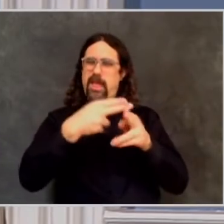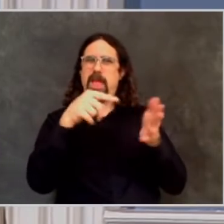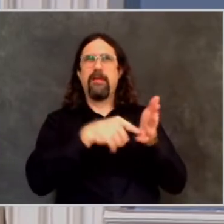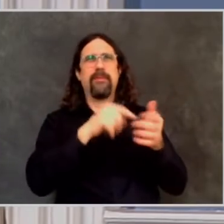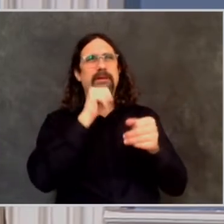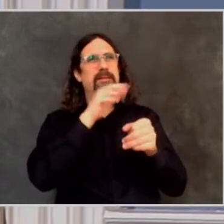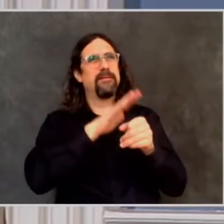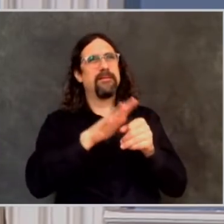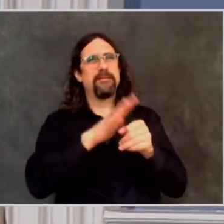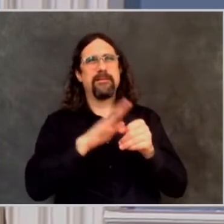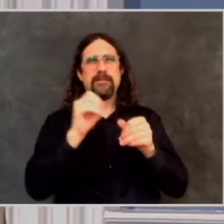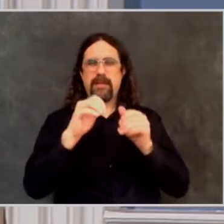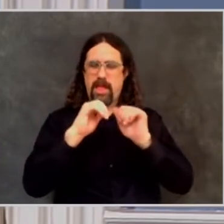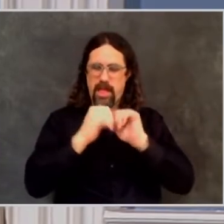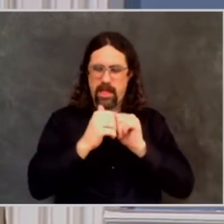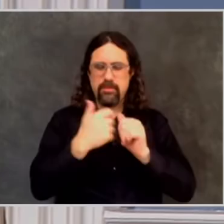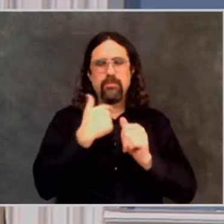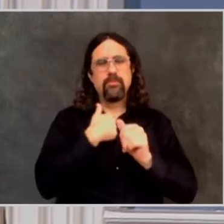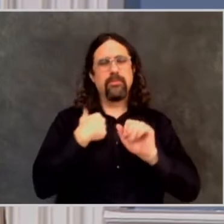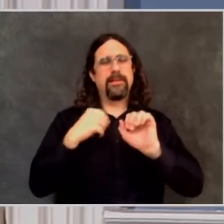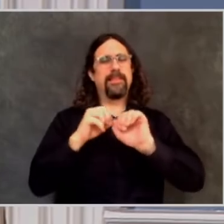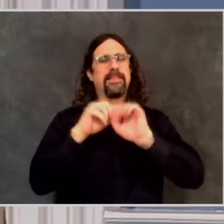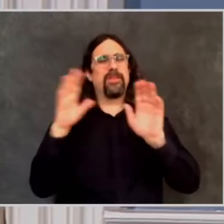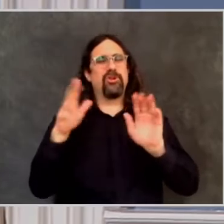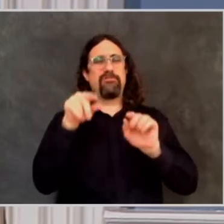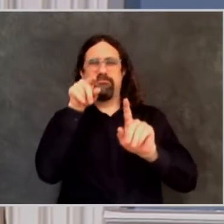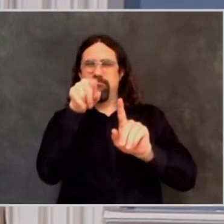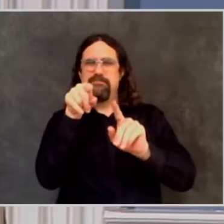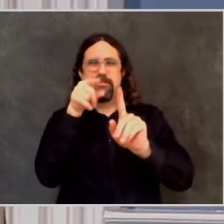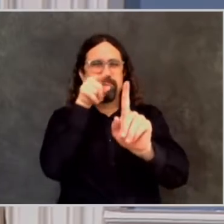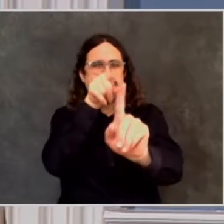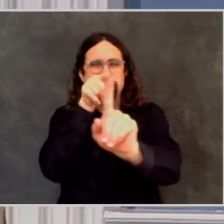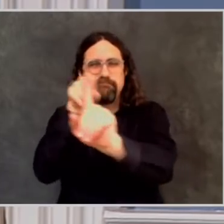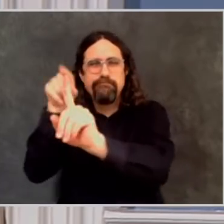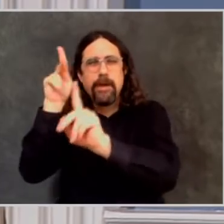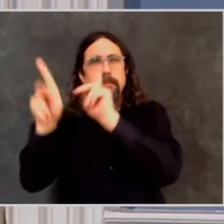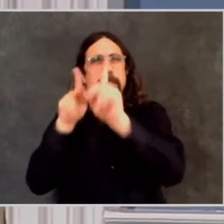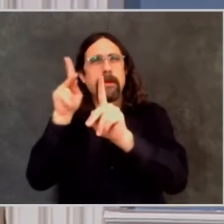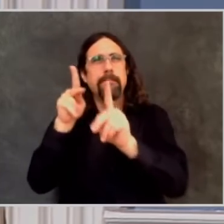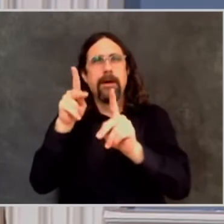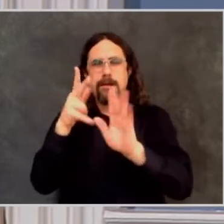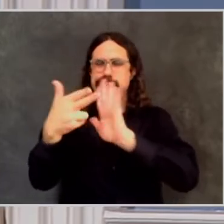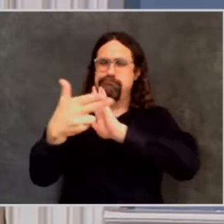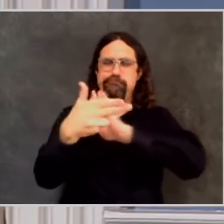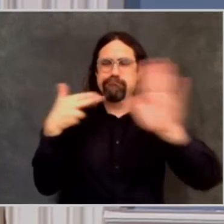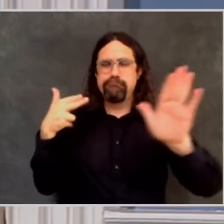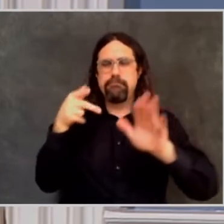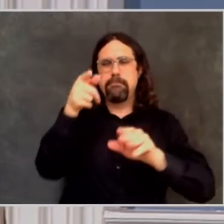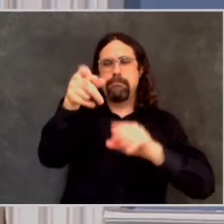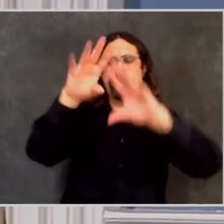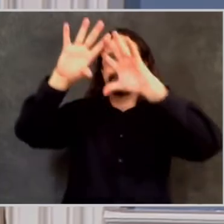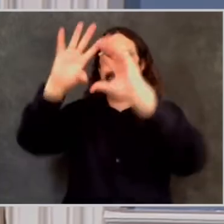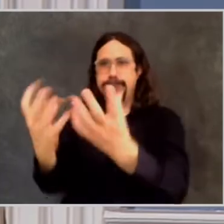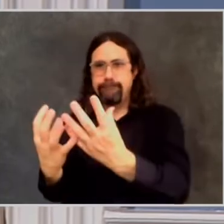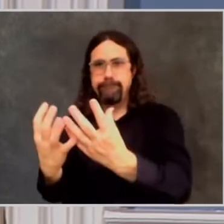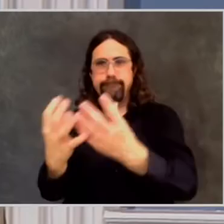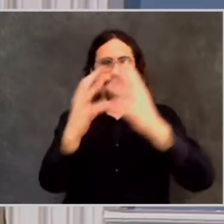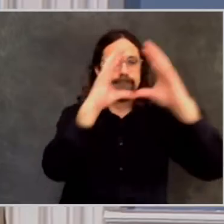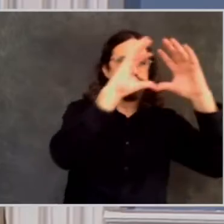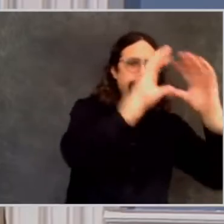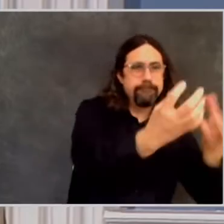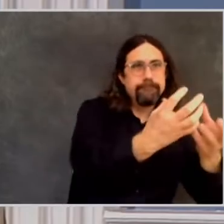on every day saving lives, and that if there are communities, and this is the very definition of